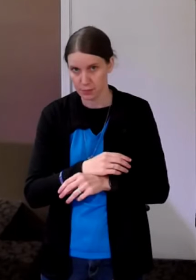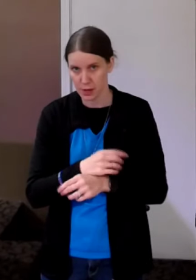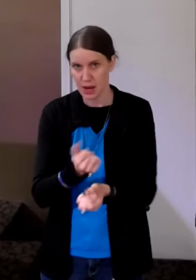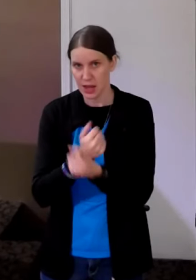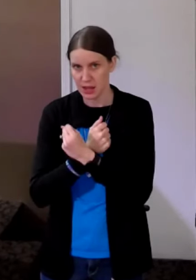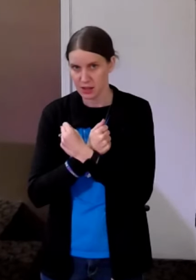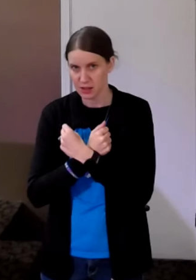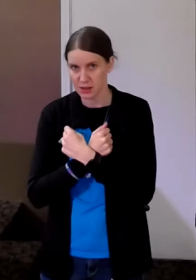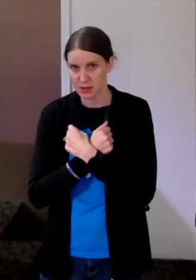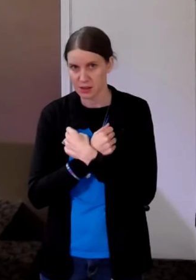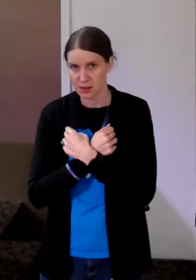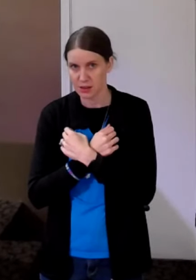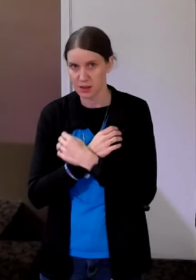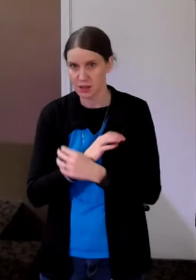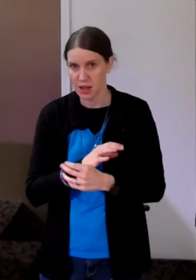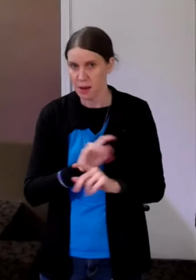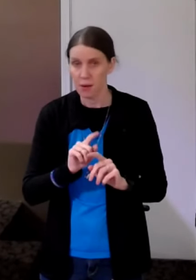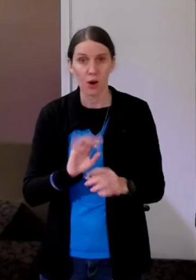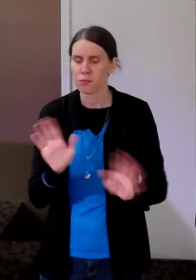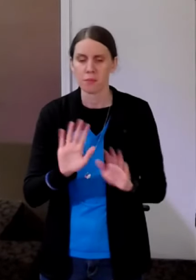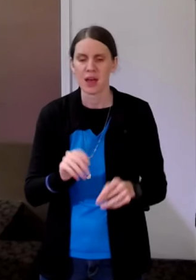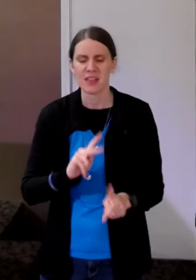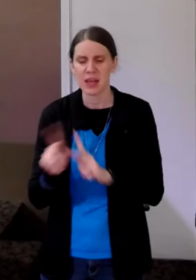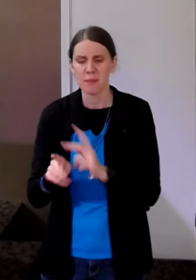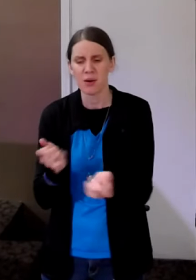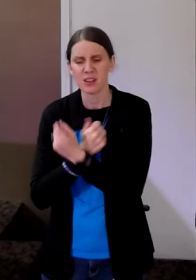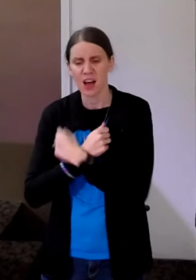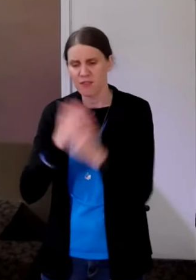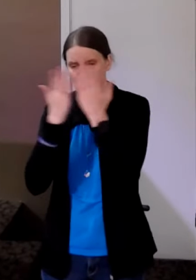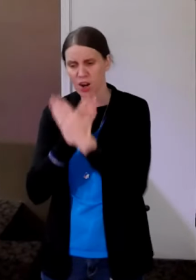love darkness more than they love light.